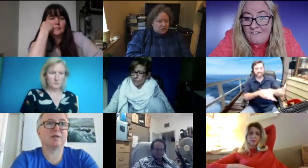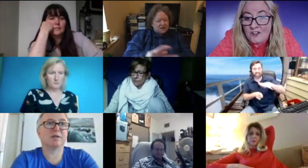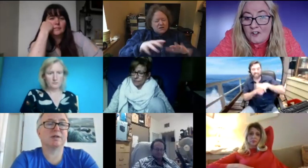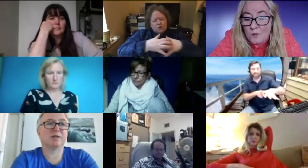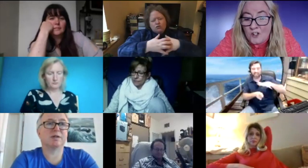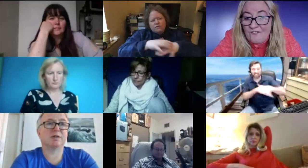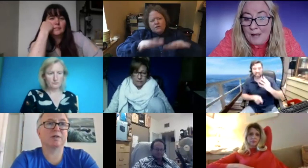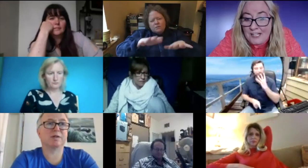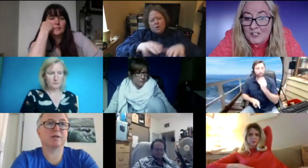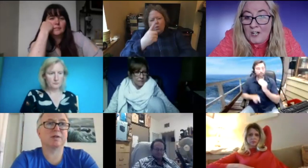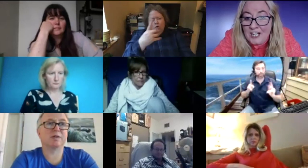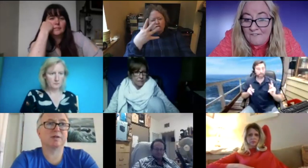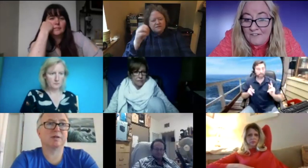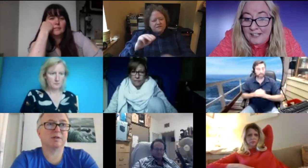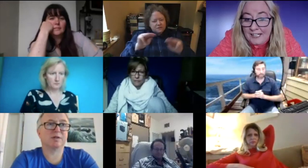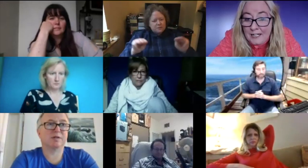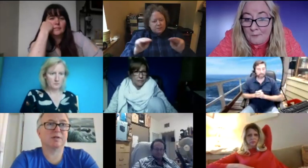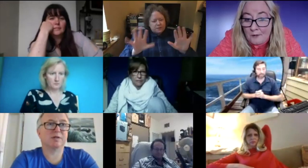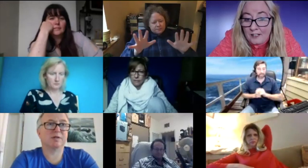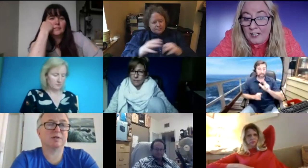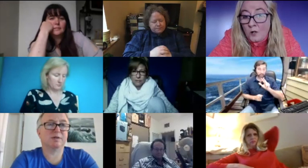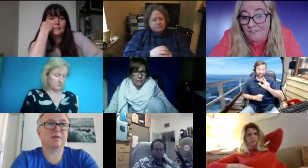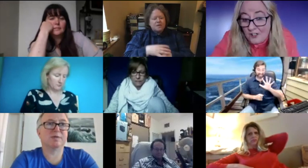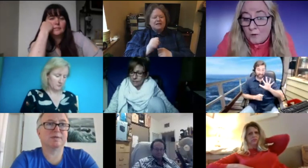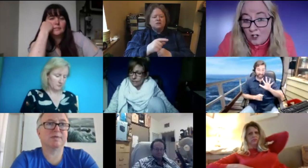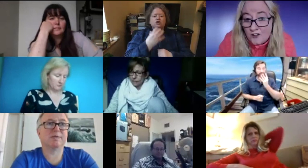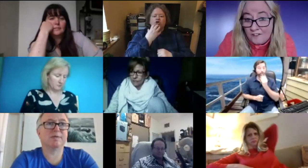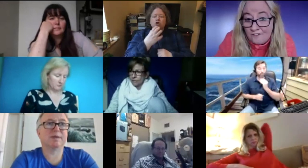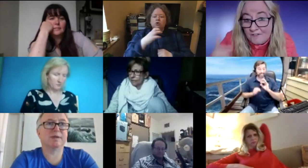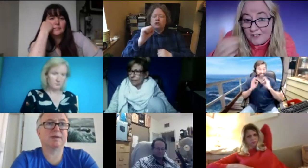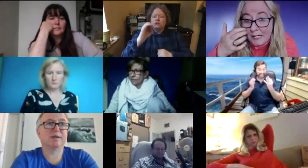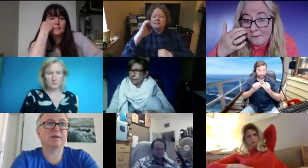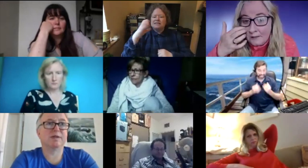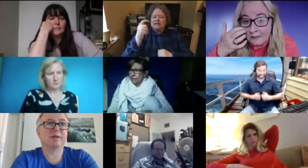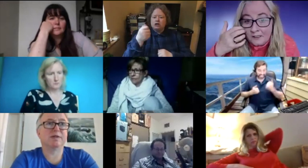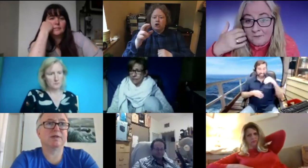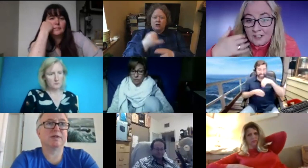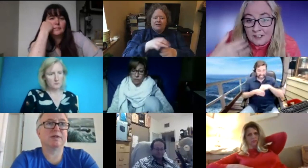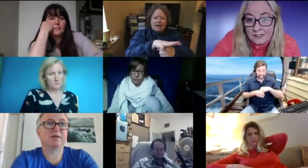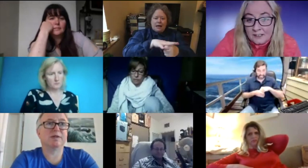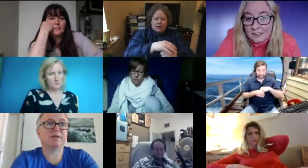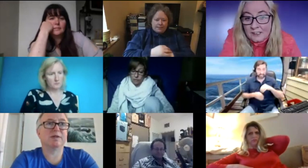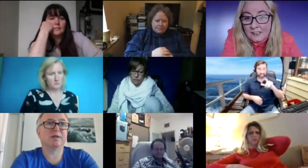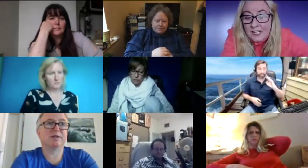35 Jewish families were living in Limerick, equivalent to 150.